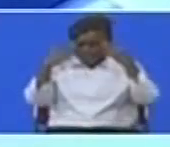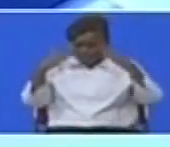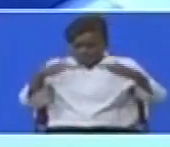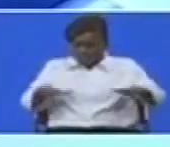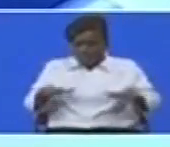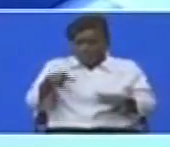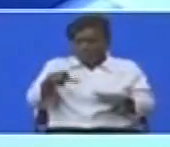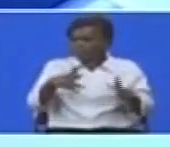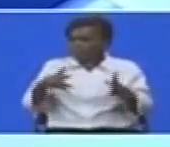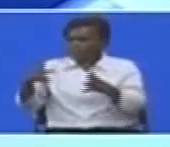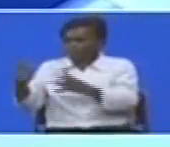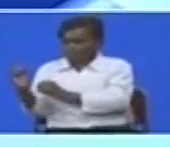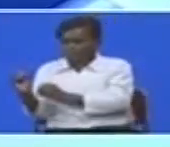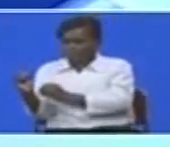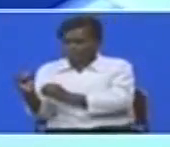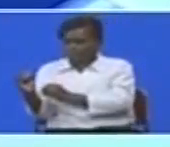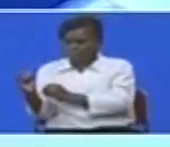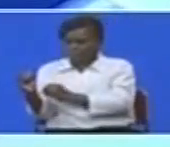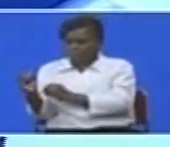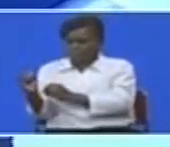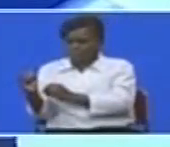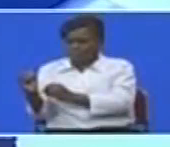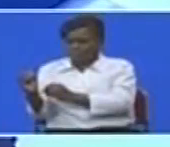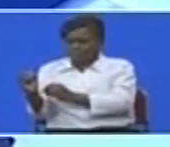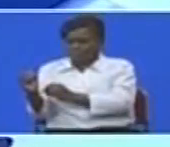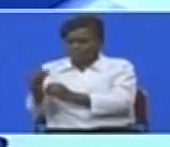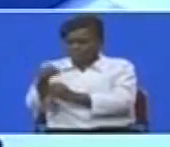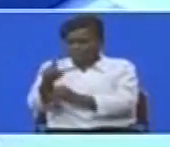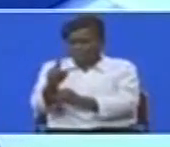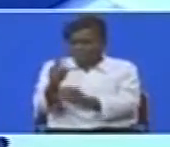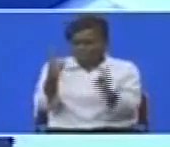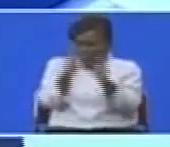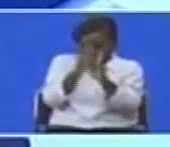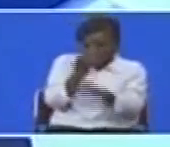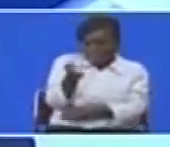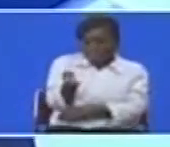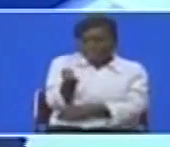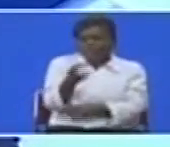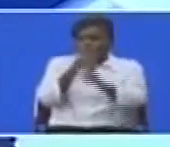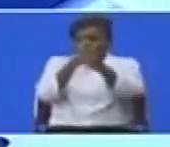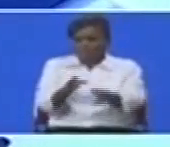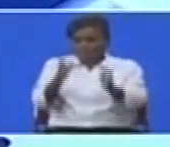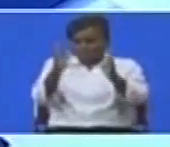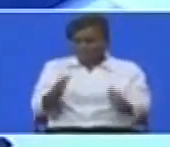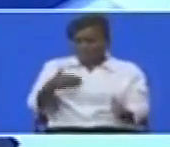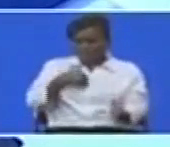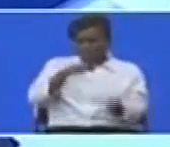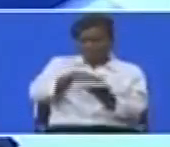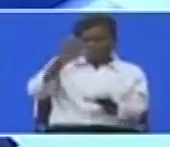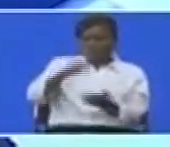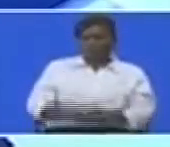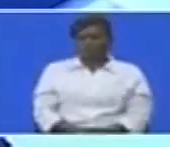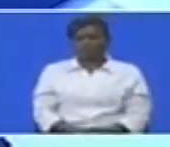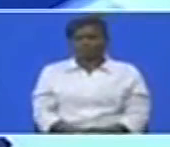have not fled Central African Republic's capital, Bangui, have now sought refuge. Sharon Momani has the details.